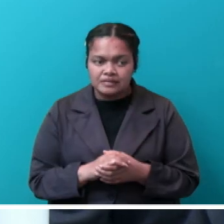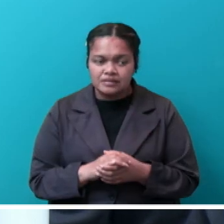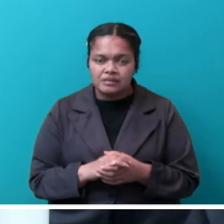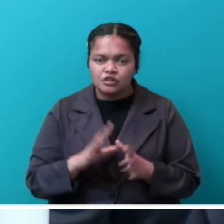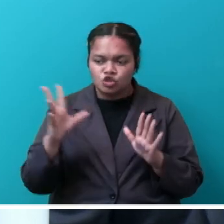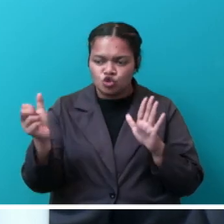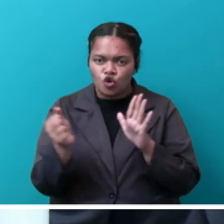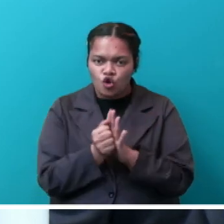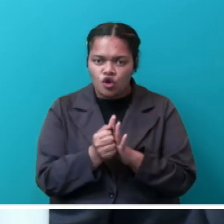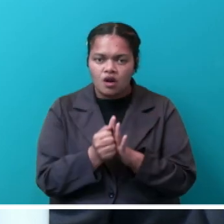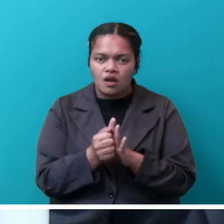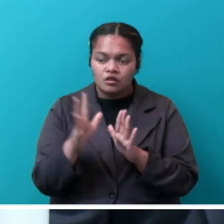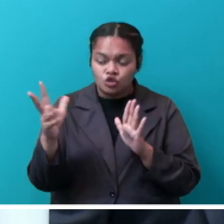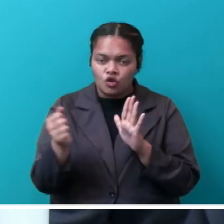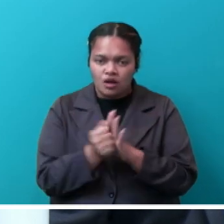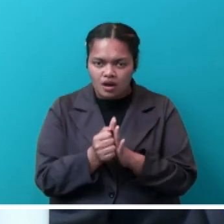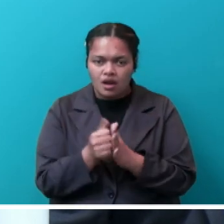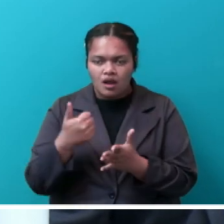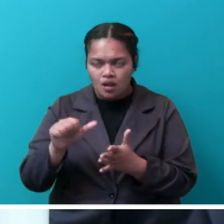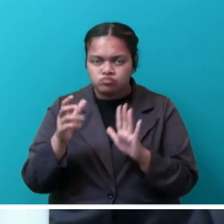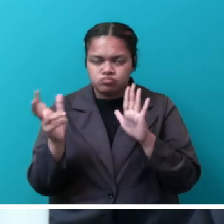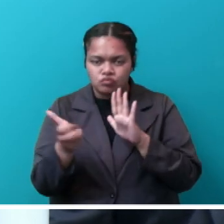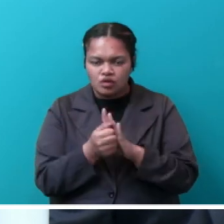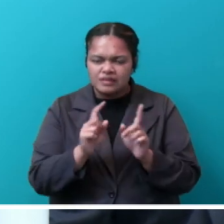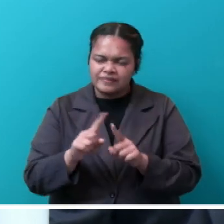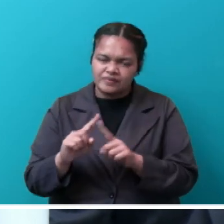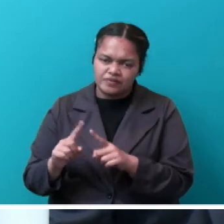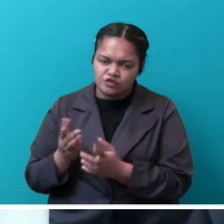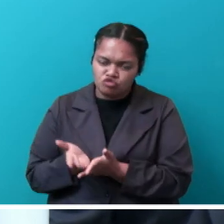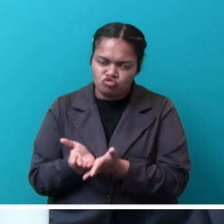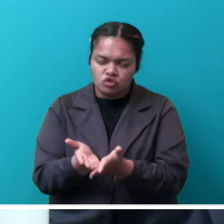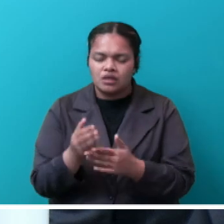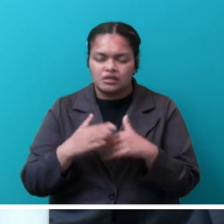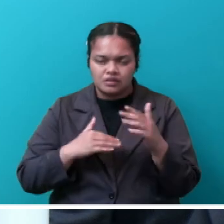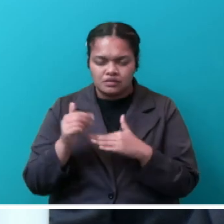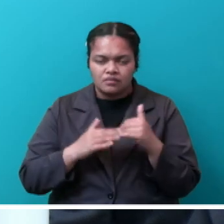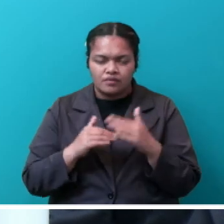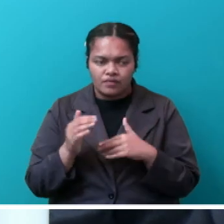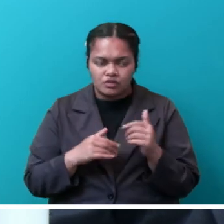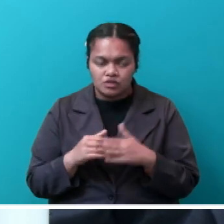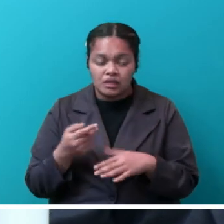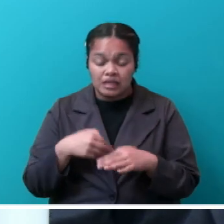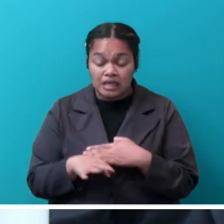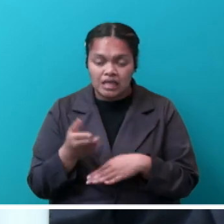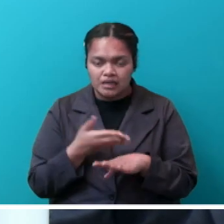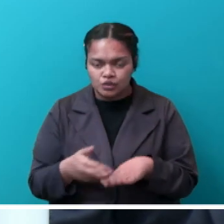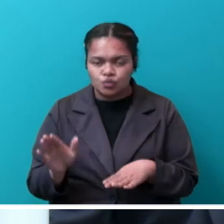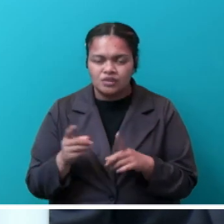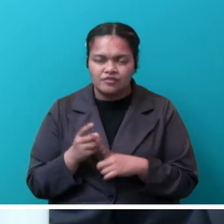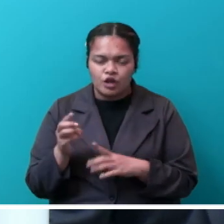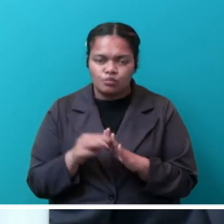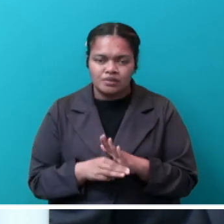panels, rainwater harvesting systems, and other green infrastructure in the new